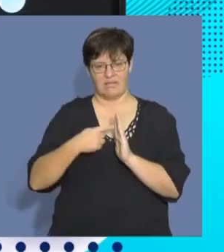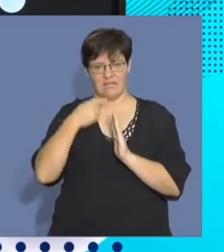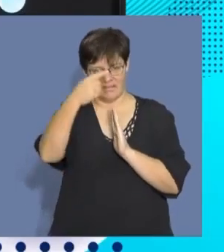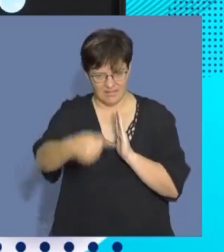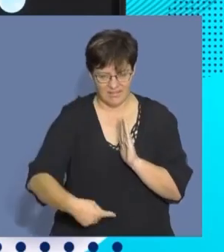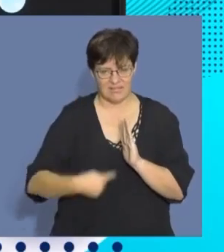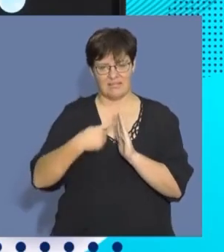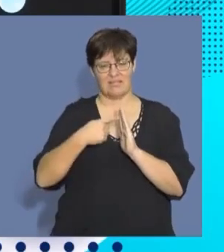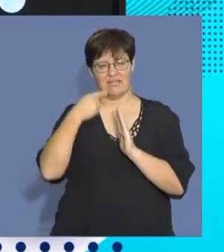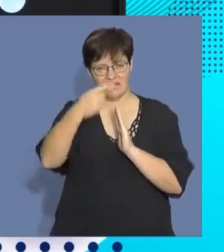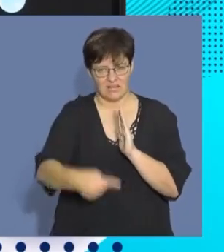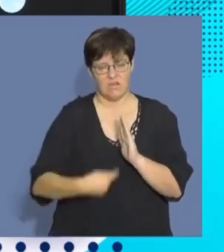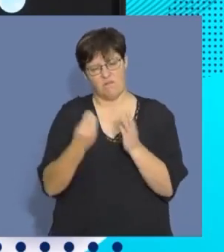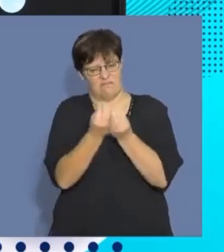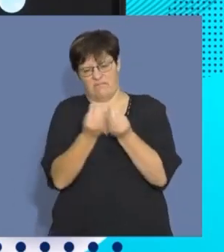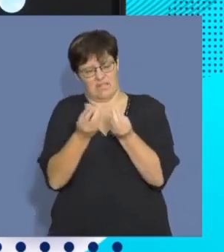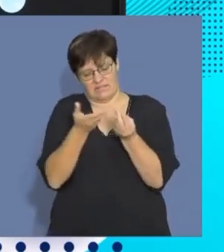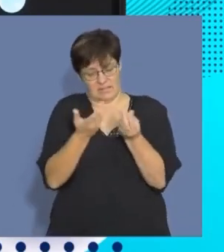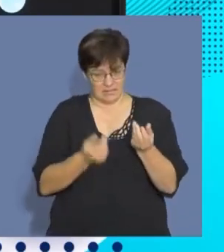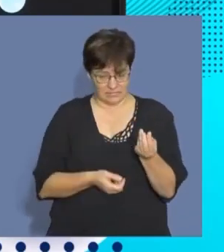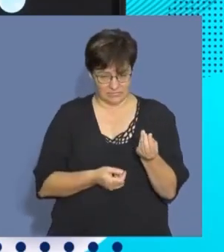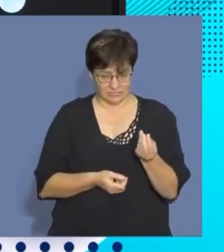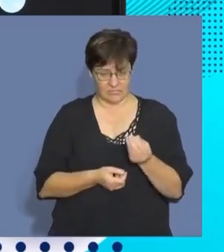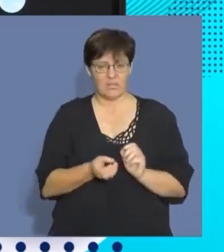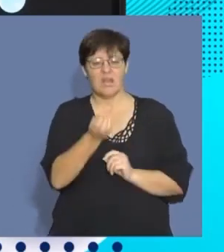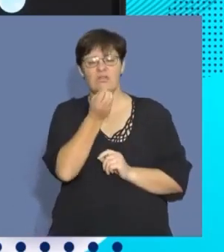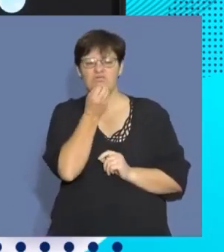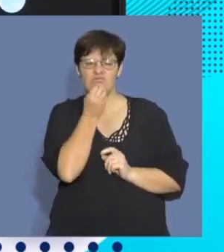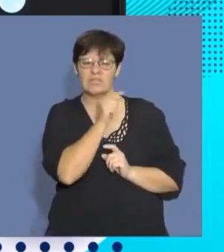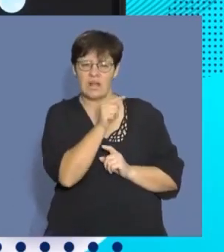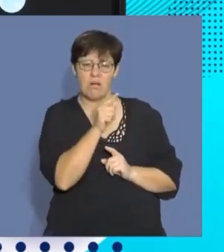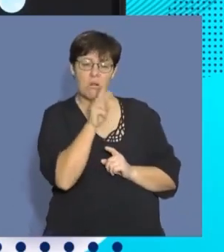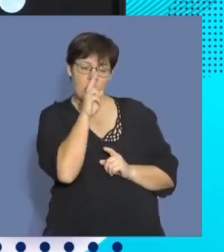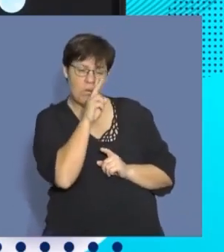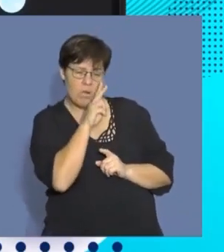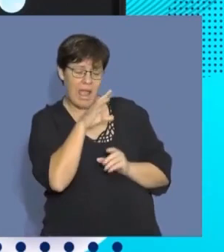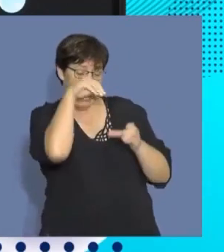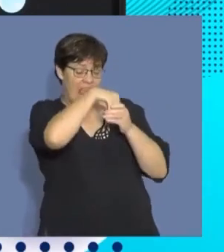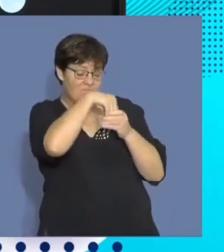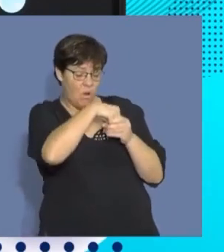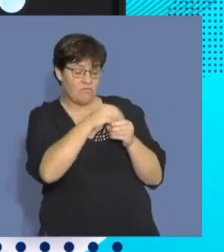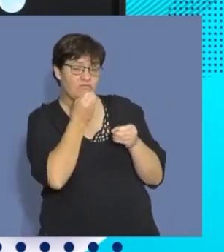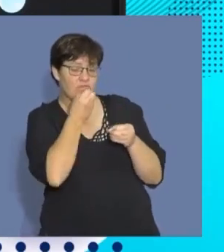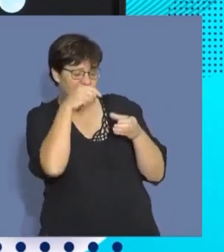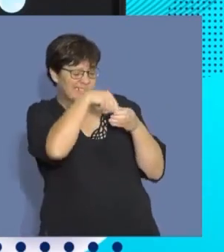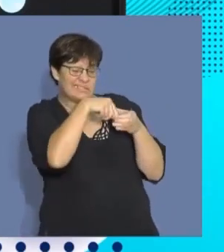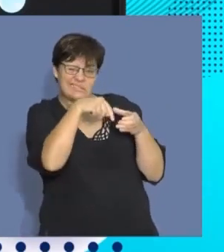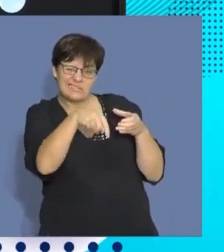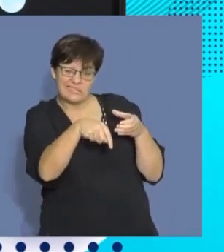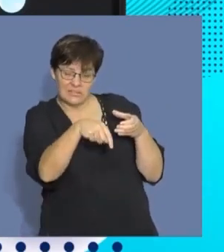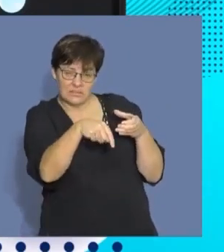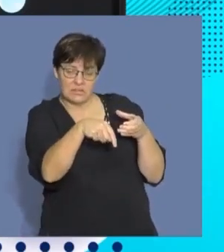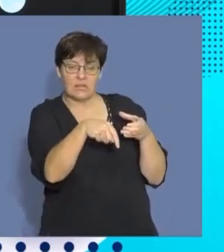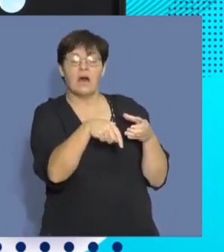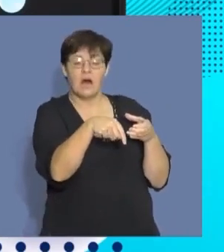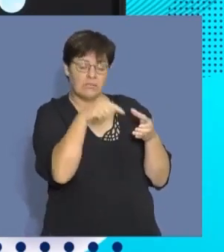a specific substance. In our nutrient cycles, we're going to look at essential elements, which are the building blocks of complex molecules, and